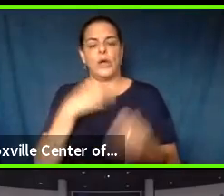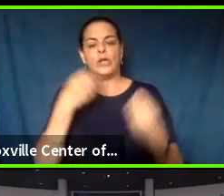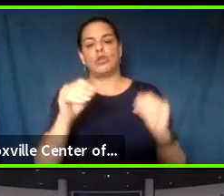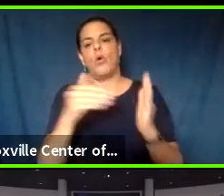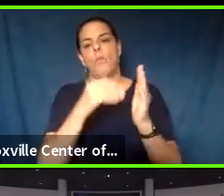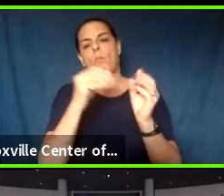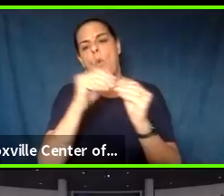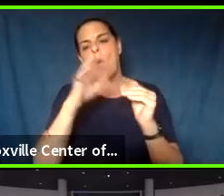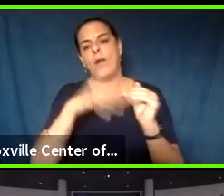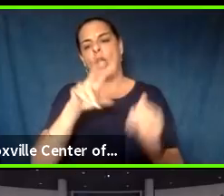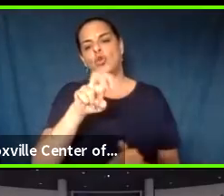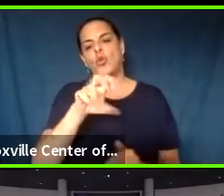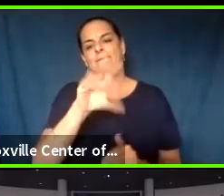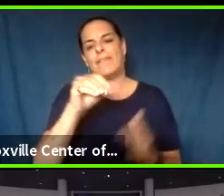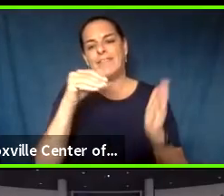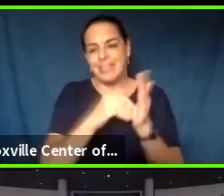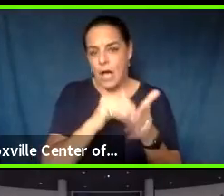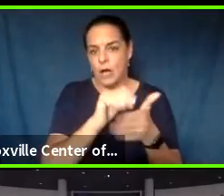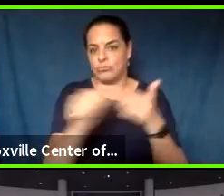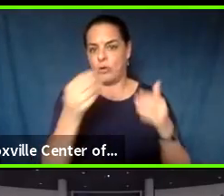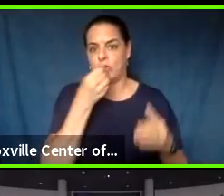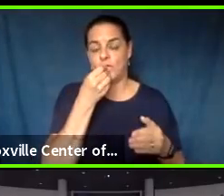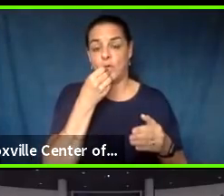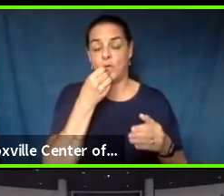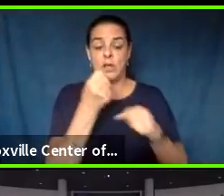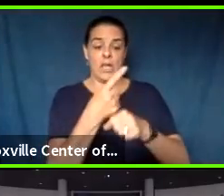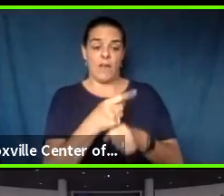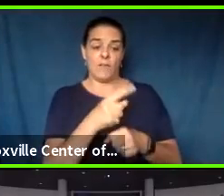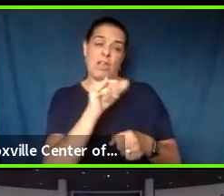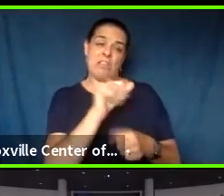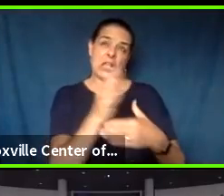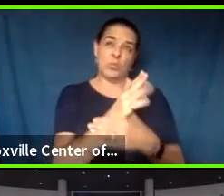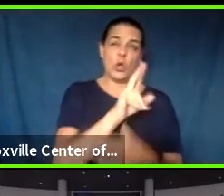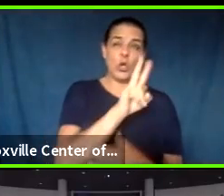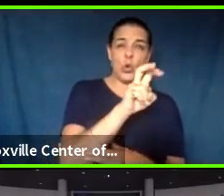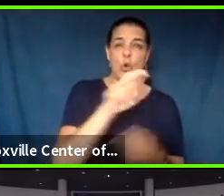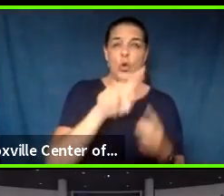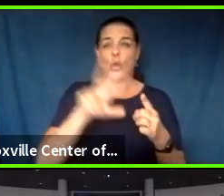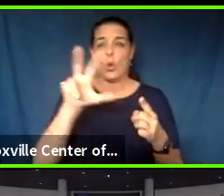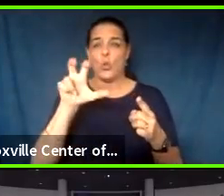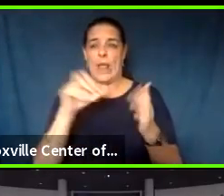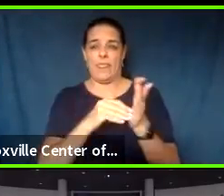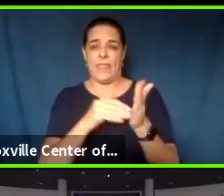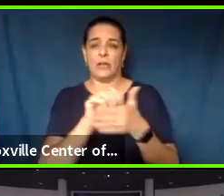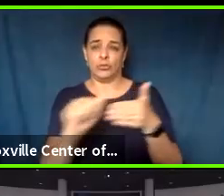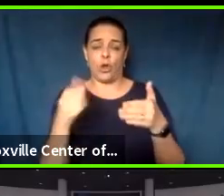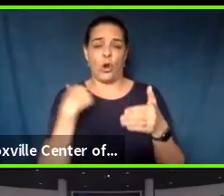food. On a yearly average, that number is between $200,000 and $300,000. While it is